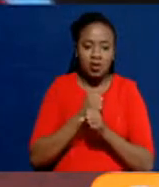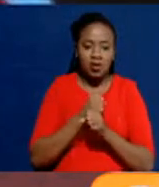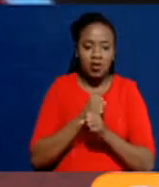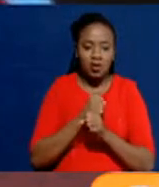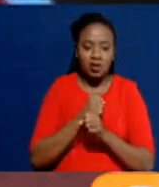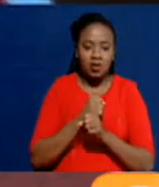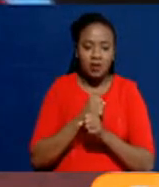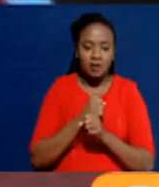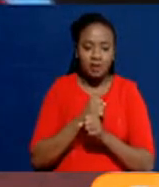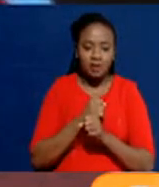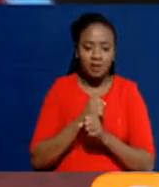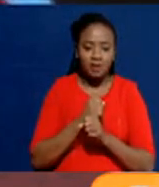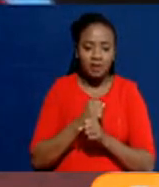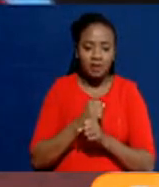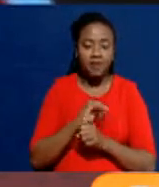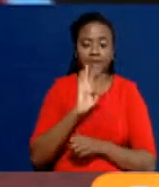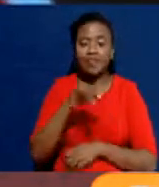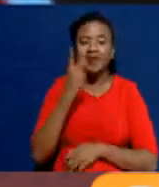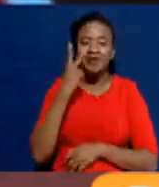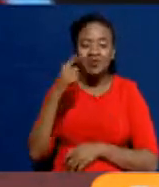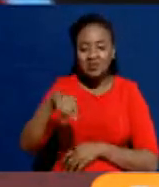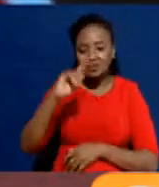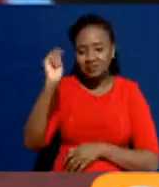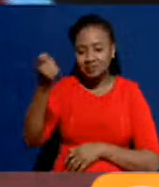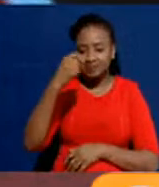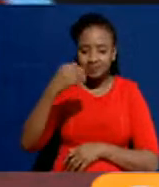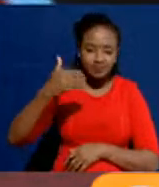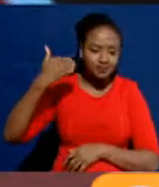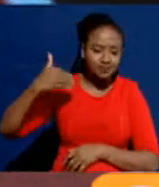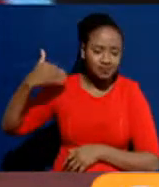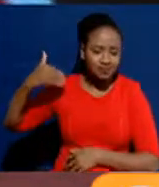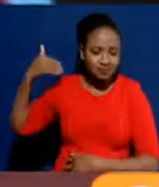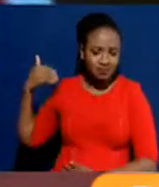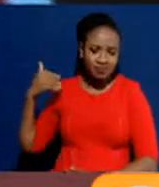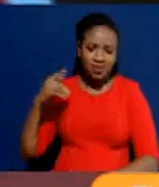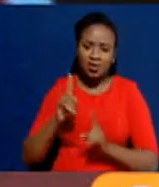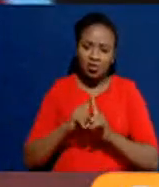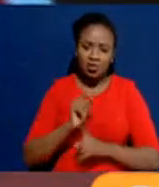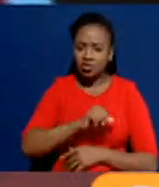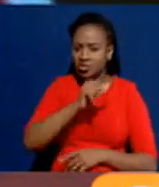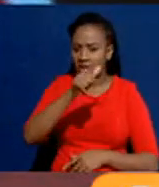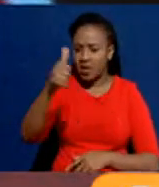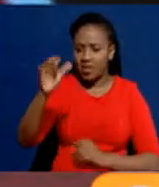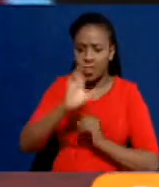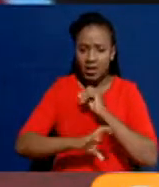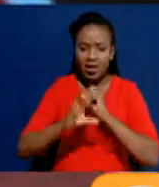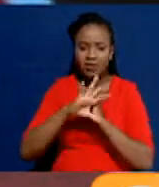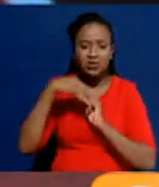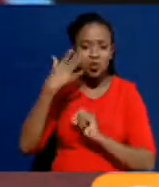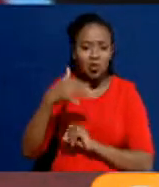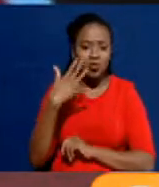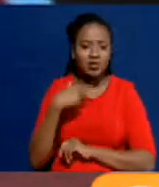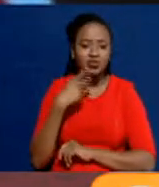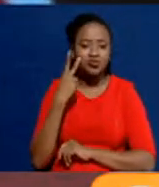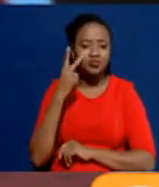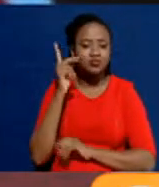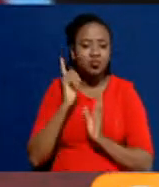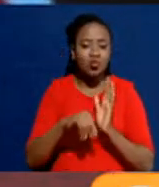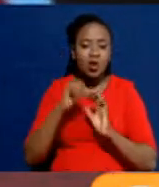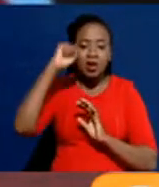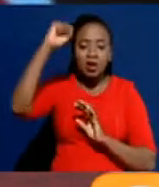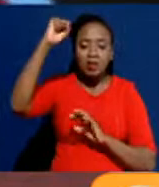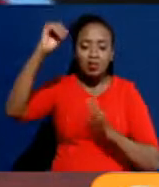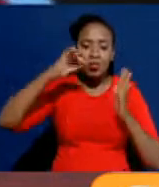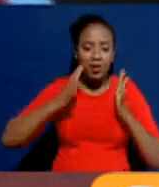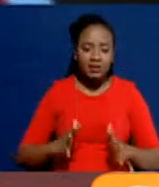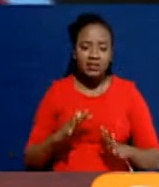at the history of our country and even other countries, you'll always find that politicians go on a